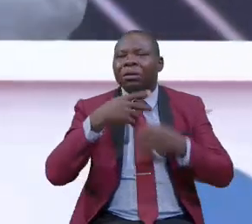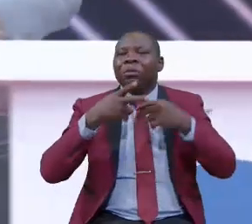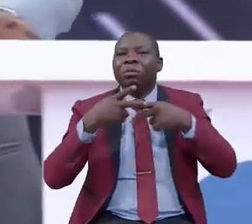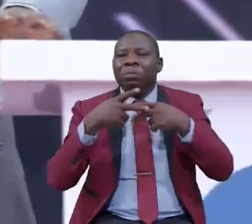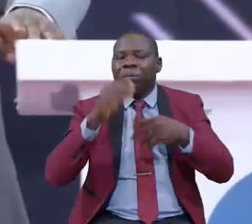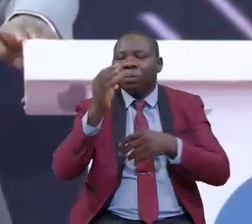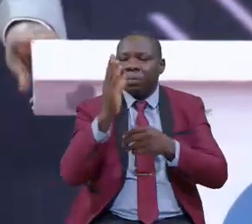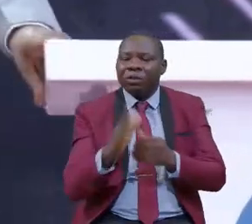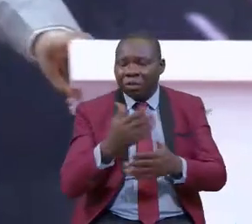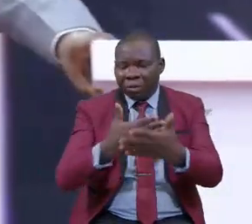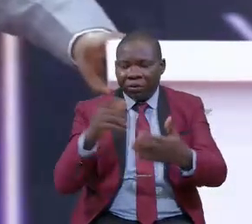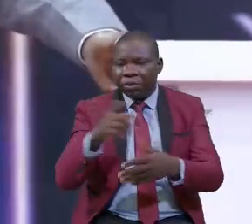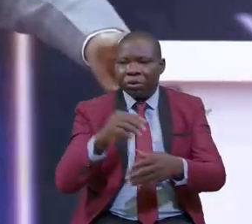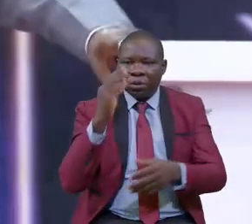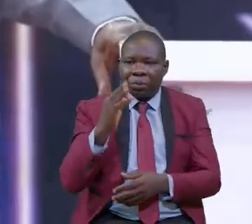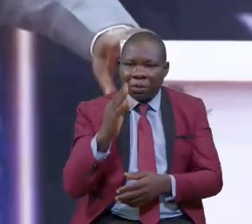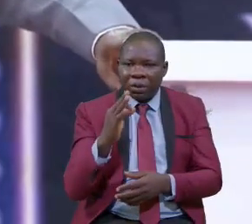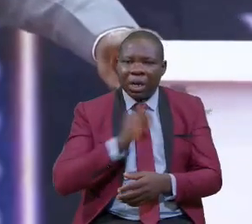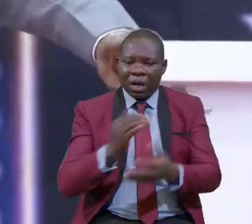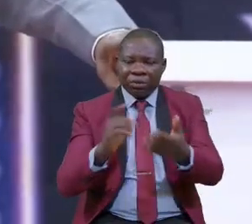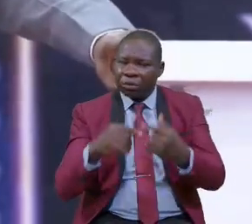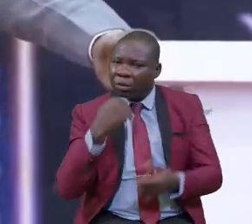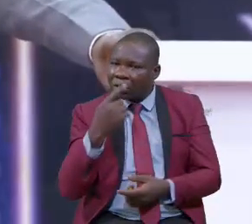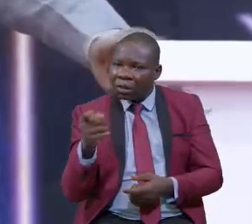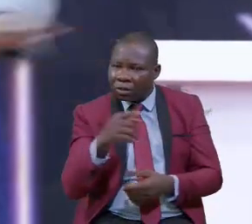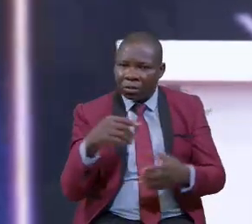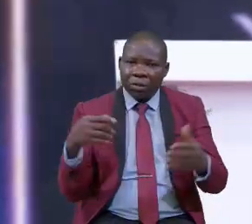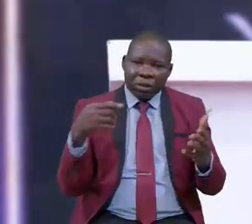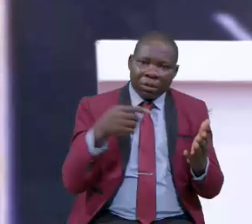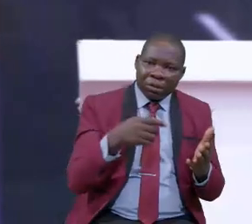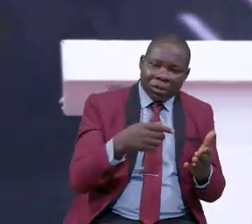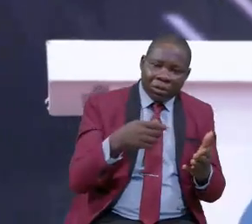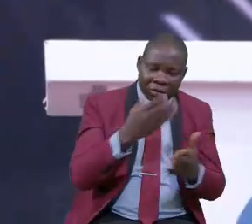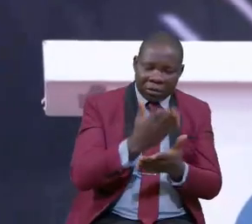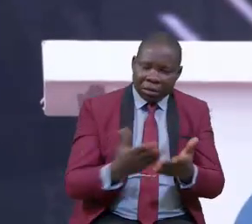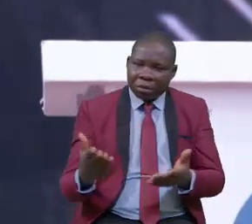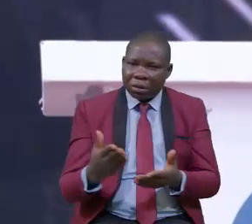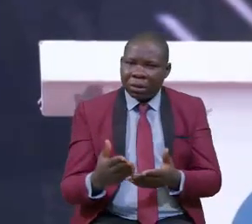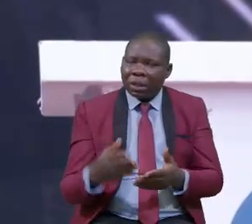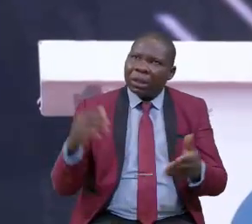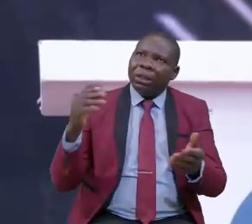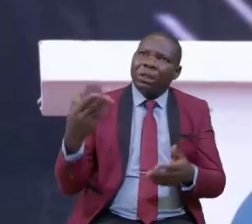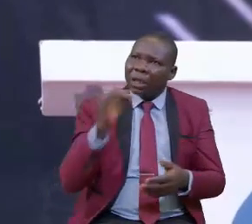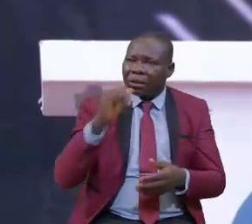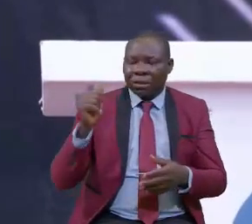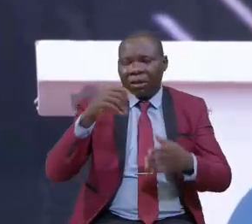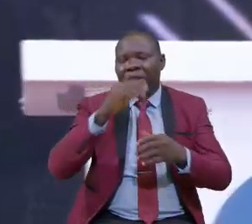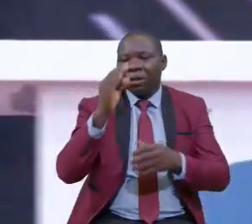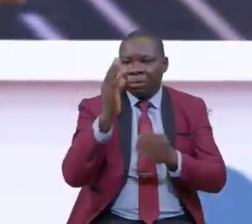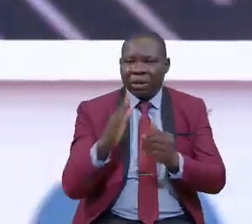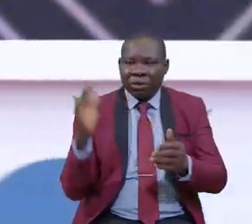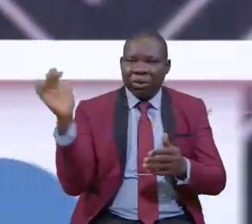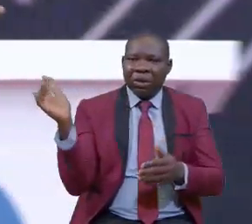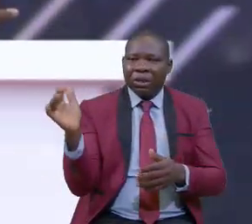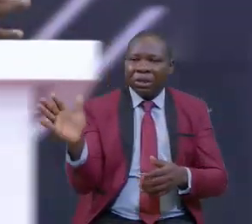something. There's a pastor, they call this. This is his kind of life. There's an evangelist, they call this in our land. This is a kind of